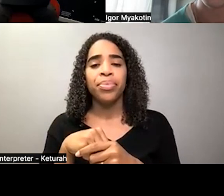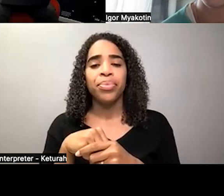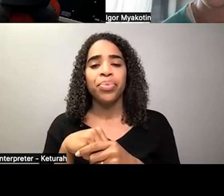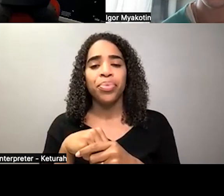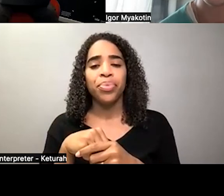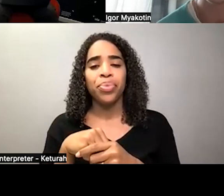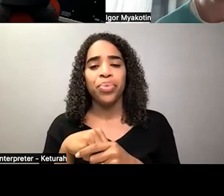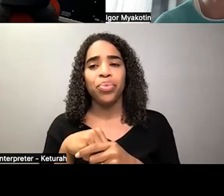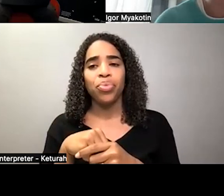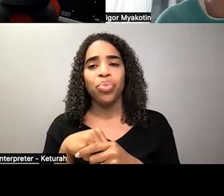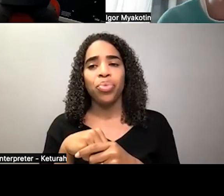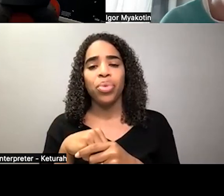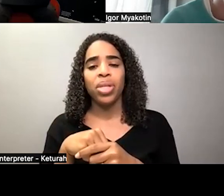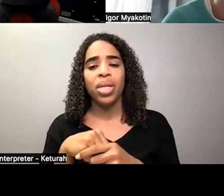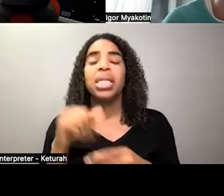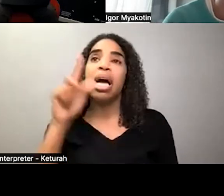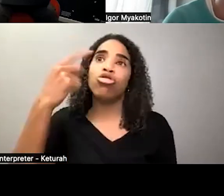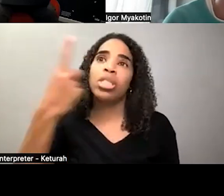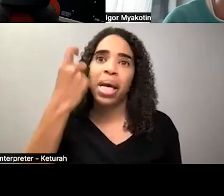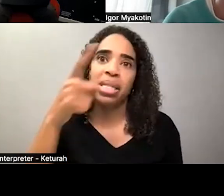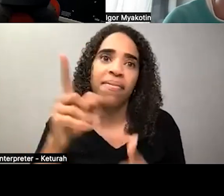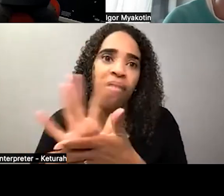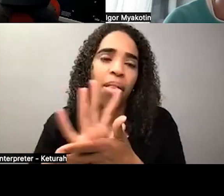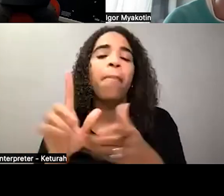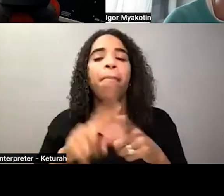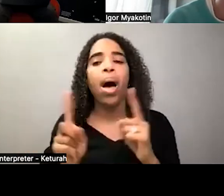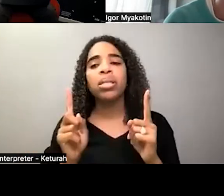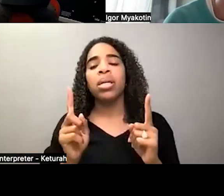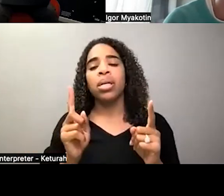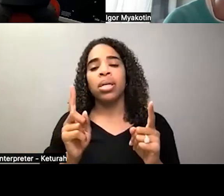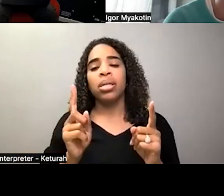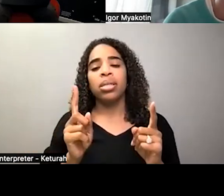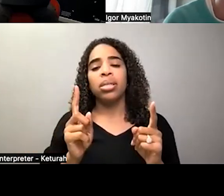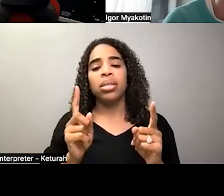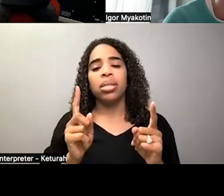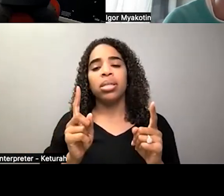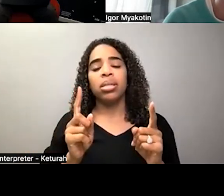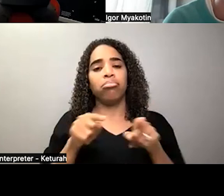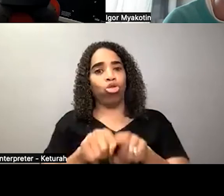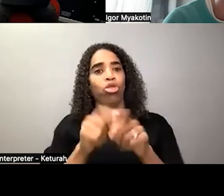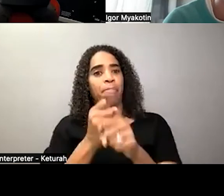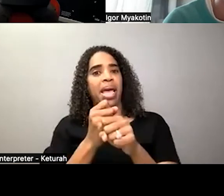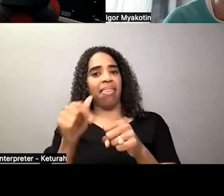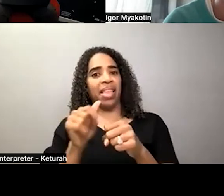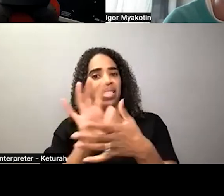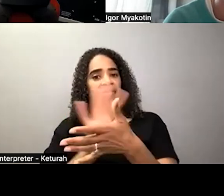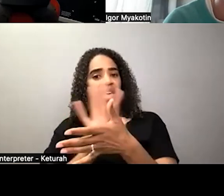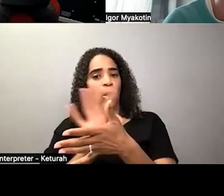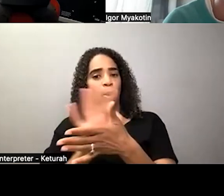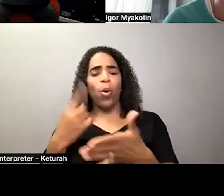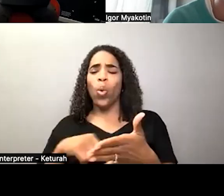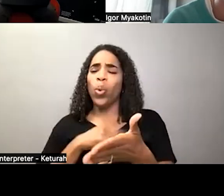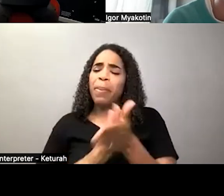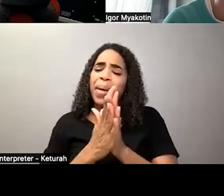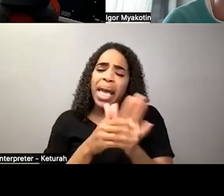especially not because of the film, but still, you know, during making this film, we became so close, not only